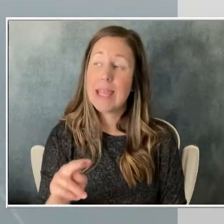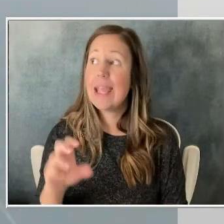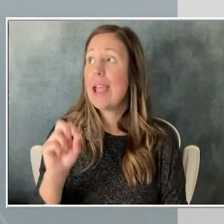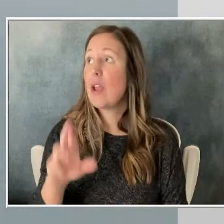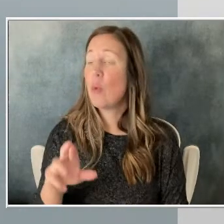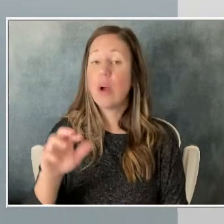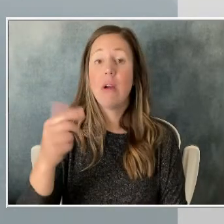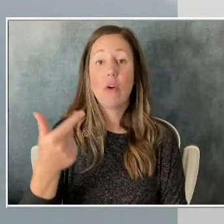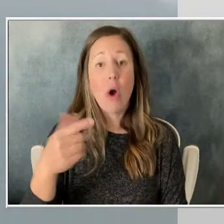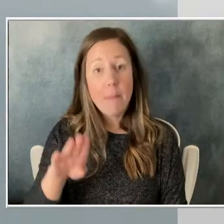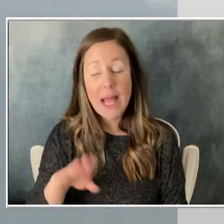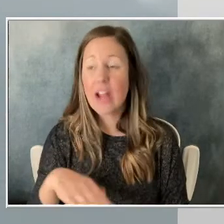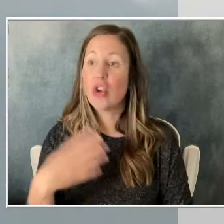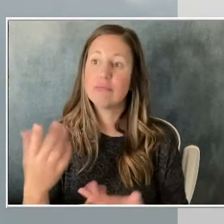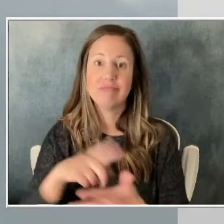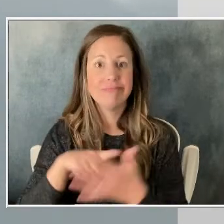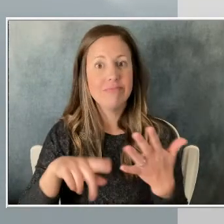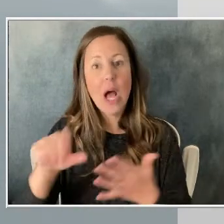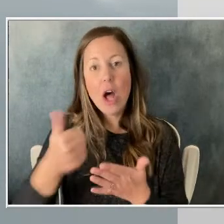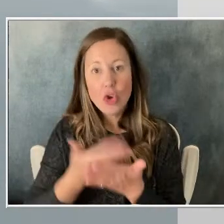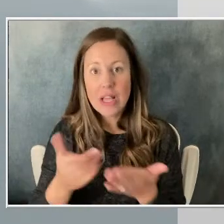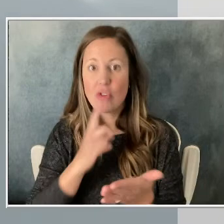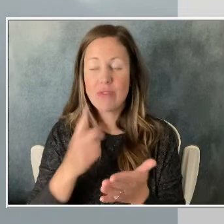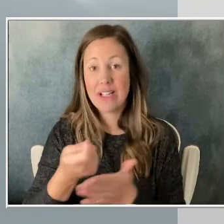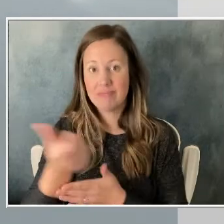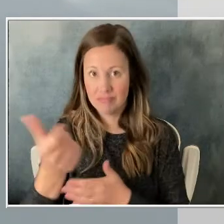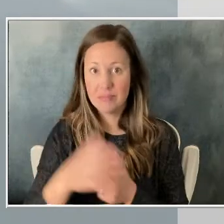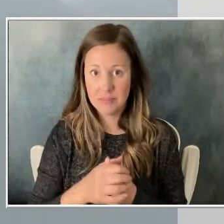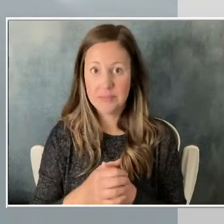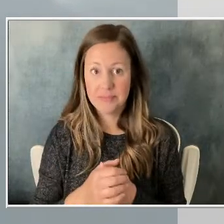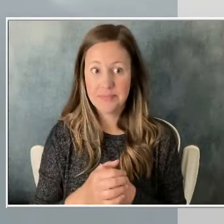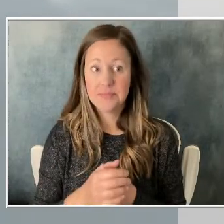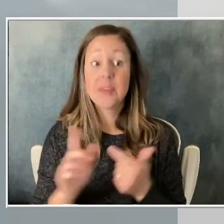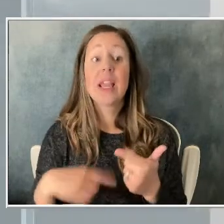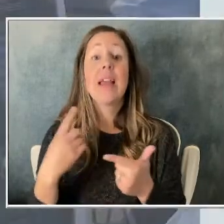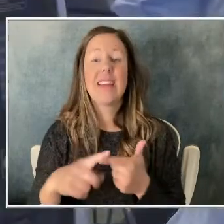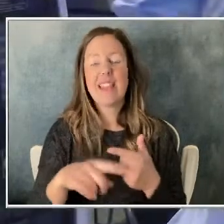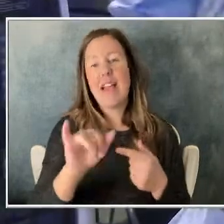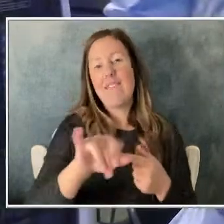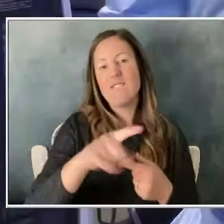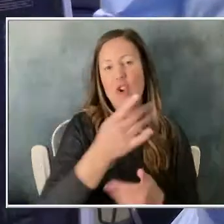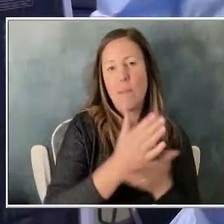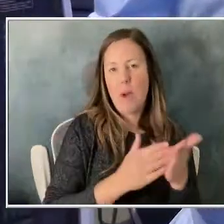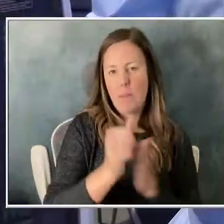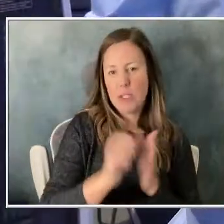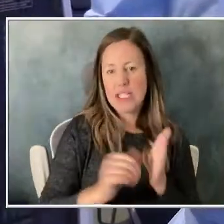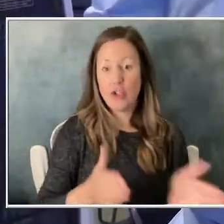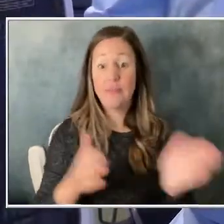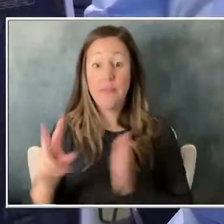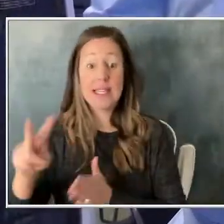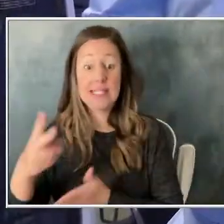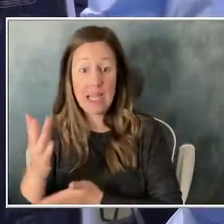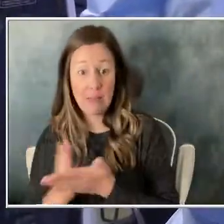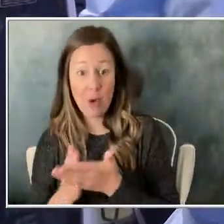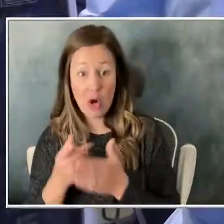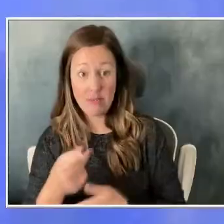gallbladder, other organs to get her all out. The second part is where we give the heated chemotherapy. So what you're seeing there is the diaphragm